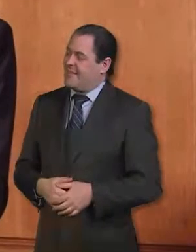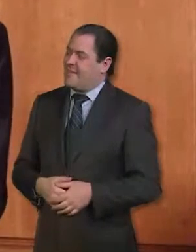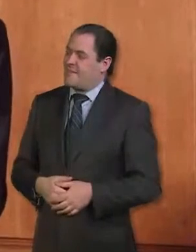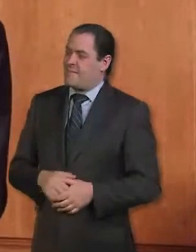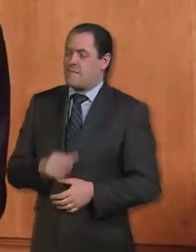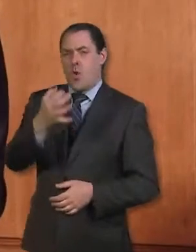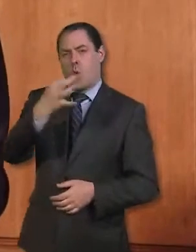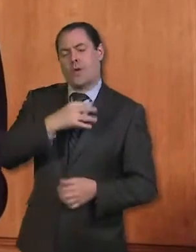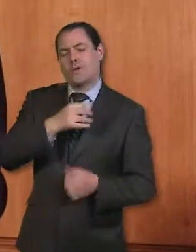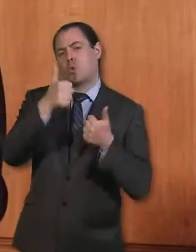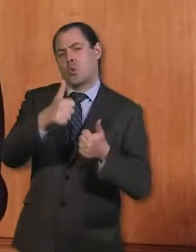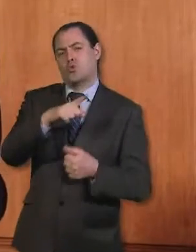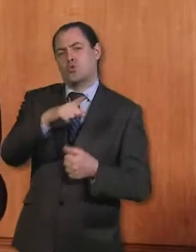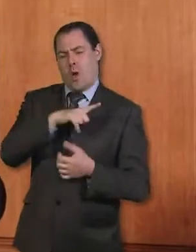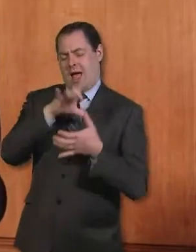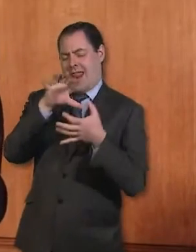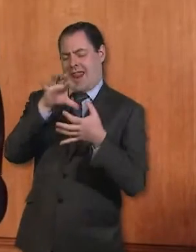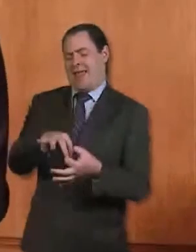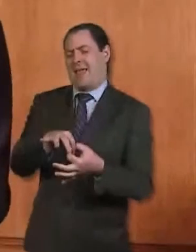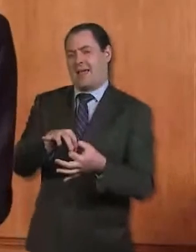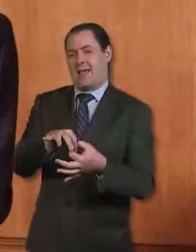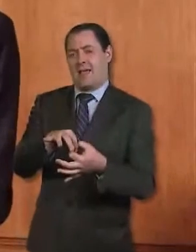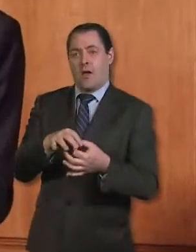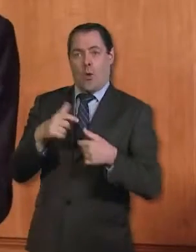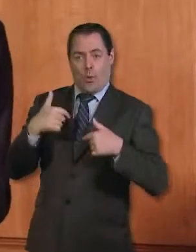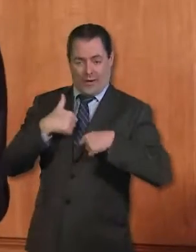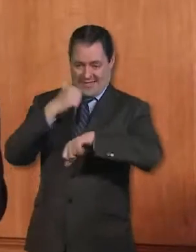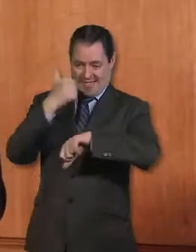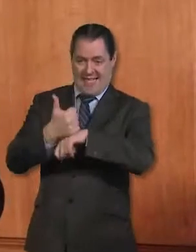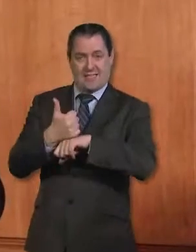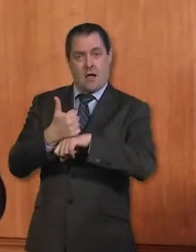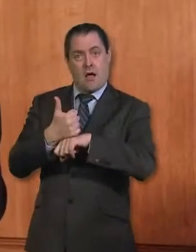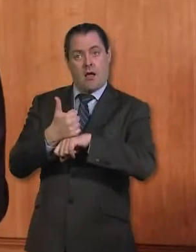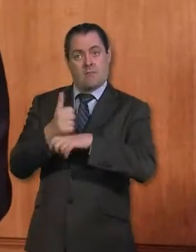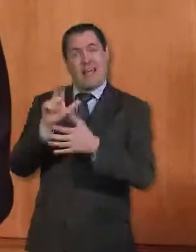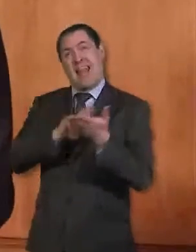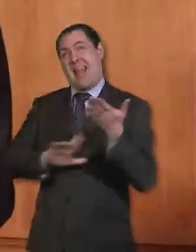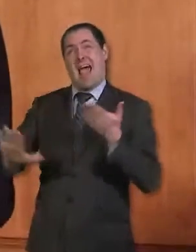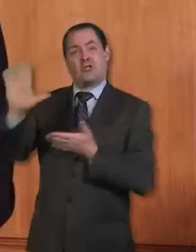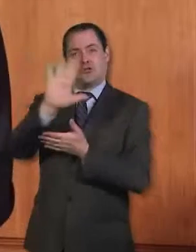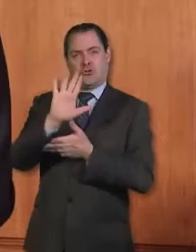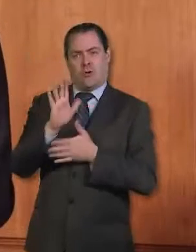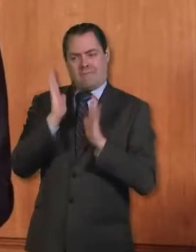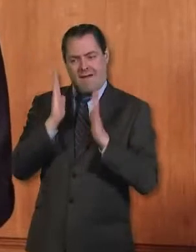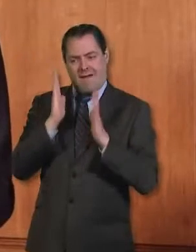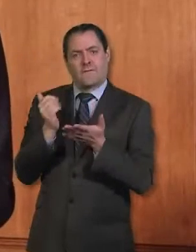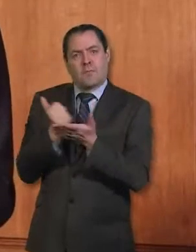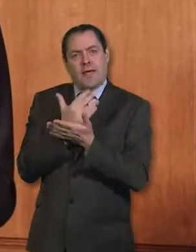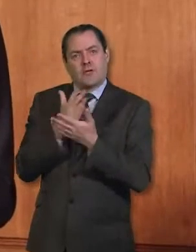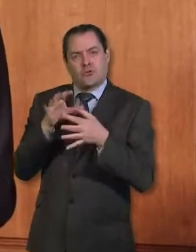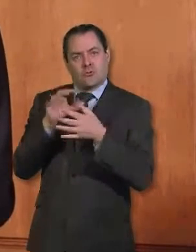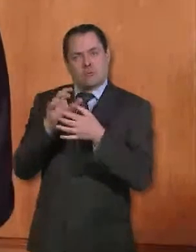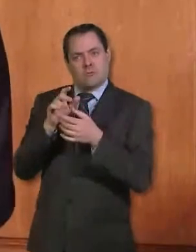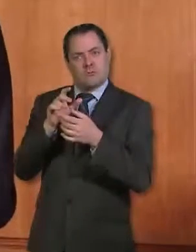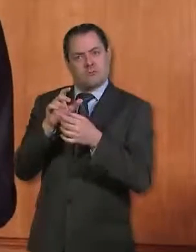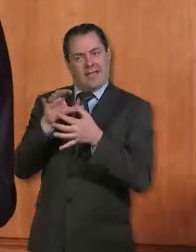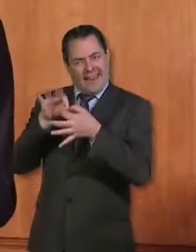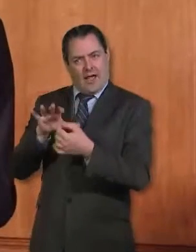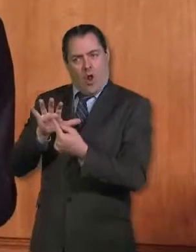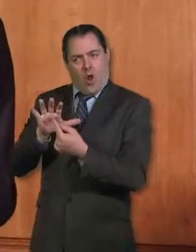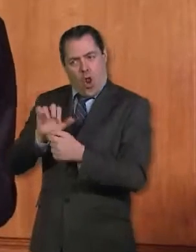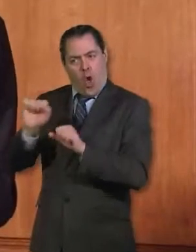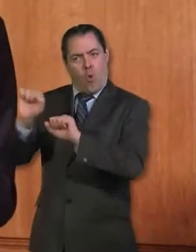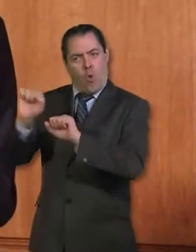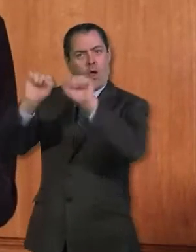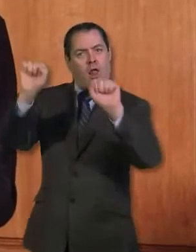that whatever measures we put in place have to work everywhere in the country, and all different areas will have their own different considerations. The